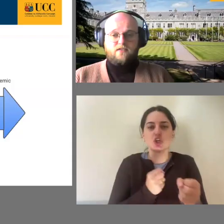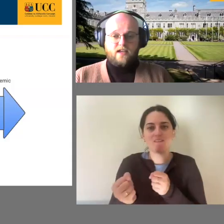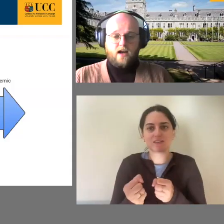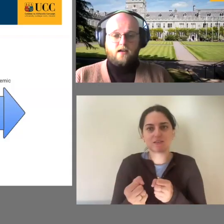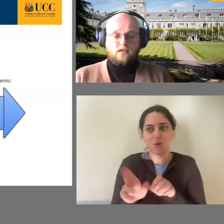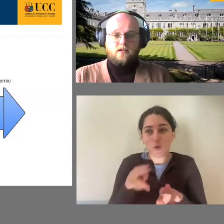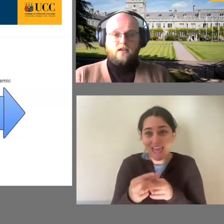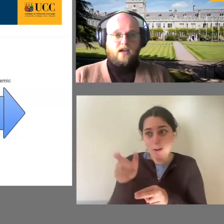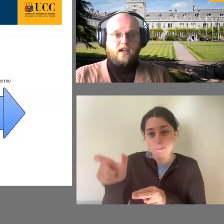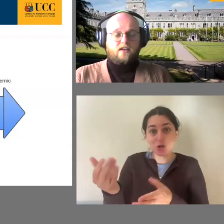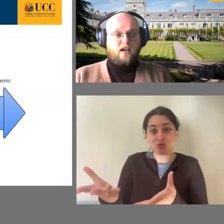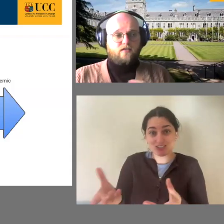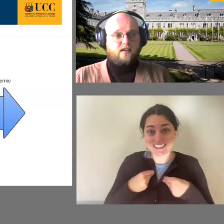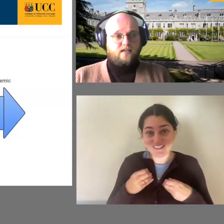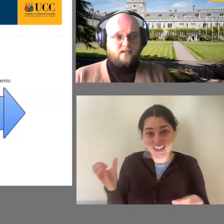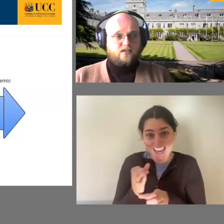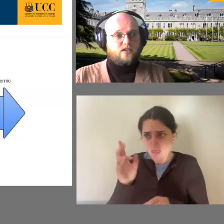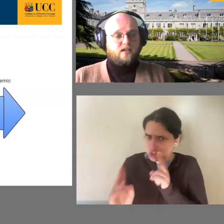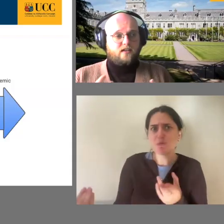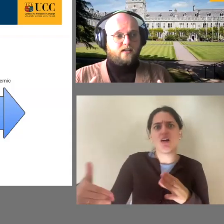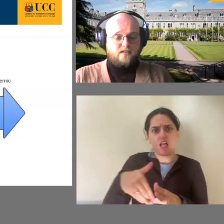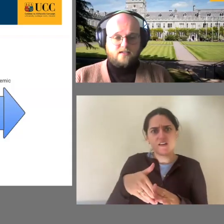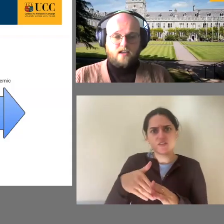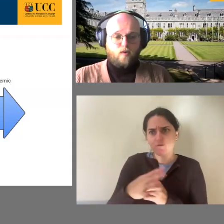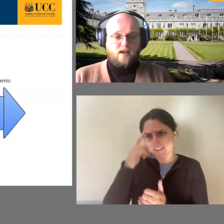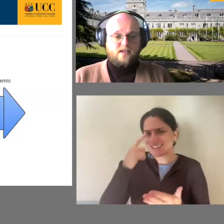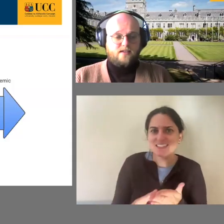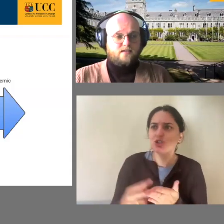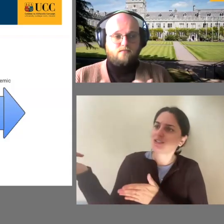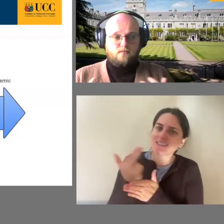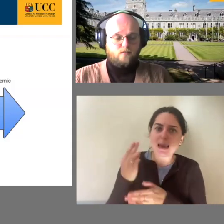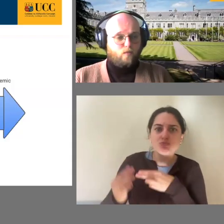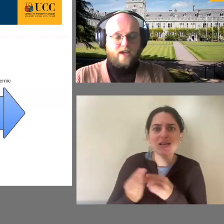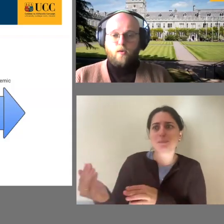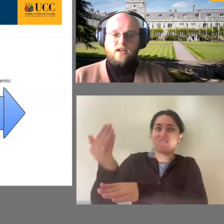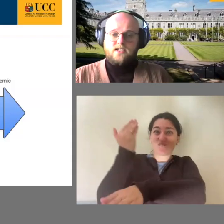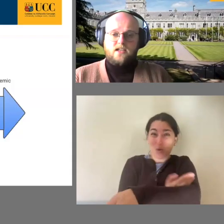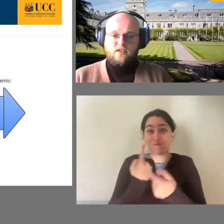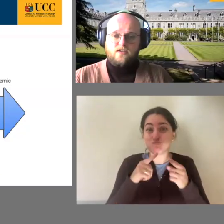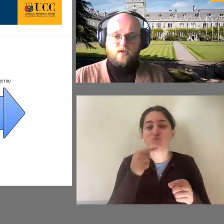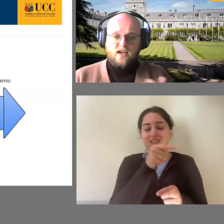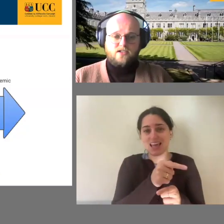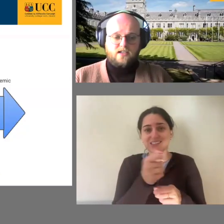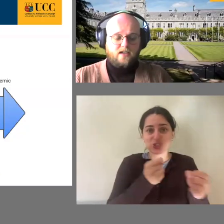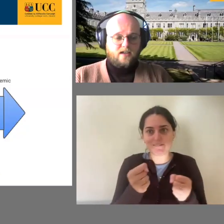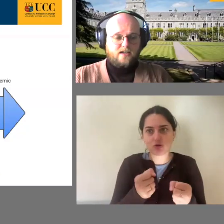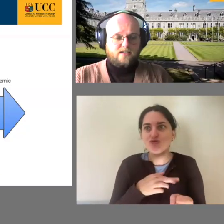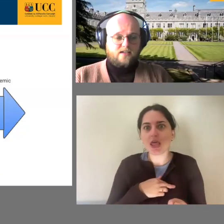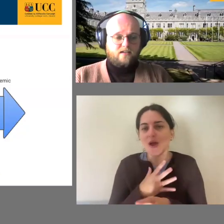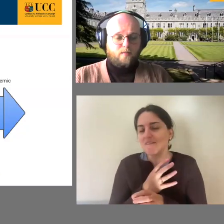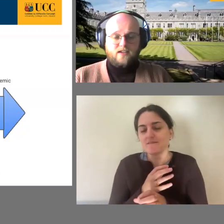who are receiving care involved in the decision and the design process, we have no idea if it's going to